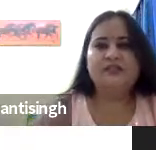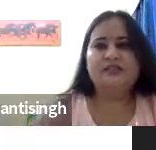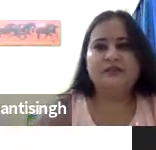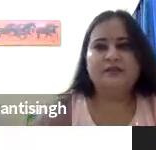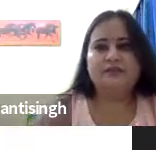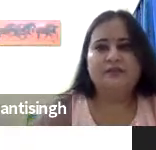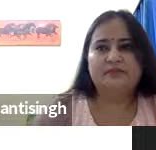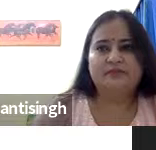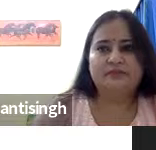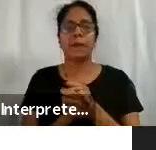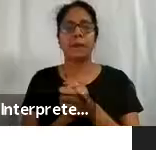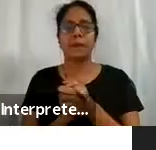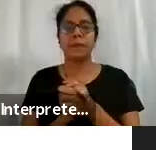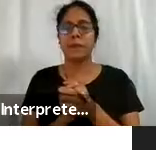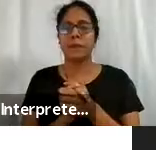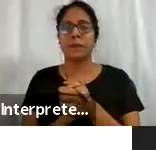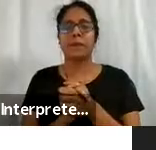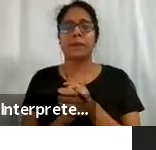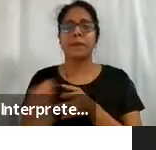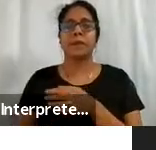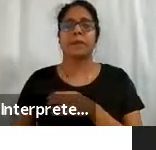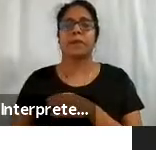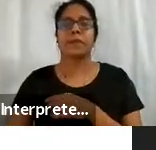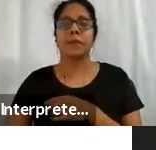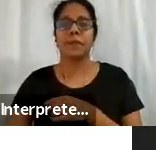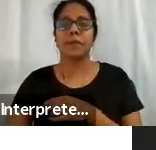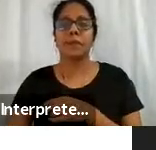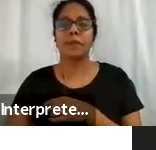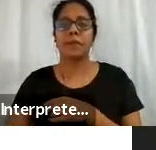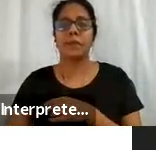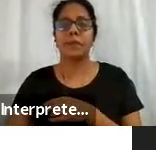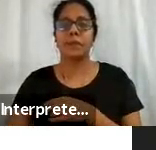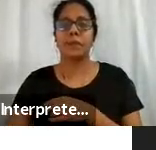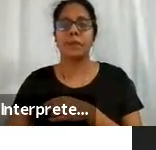begin with this COVID management at home.